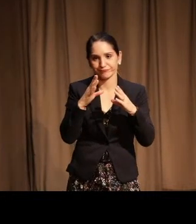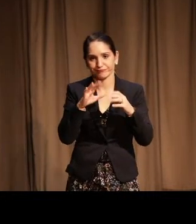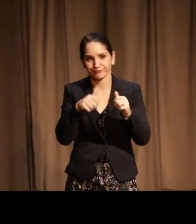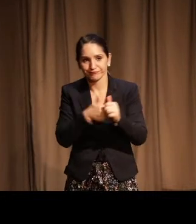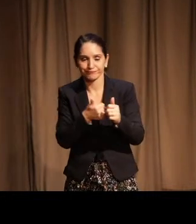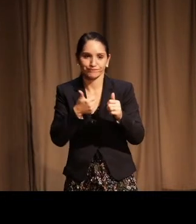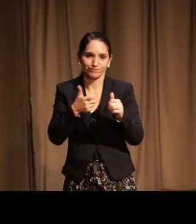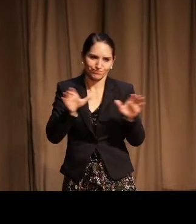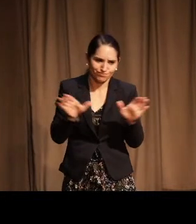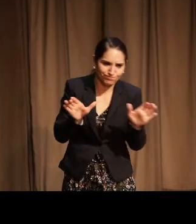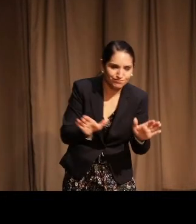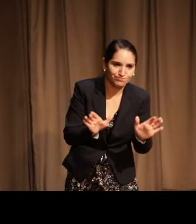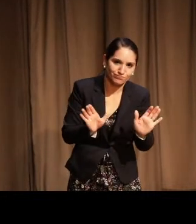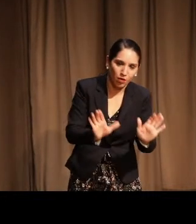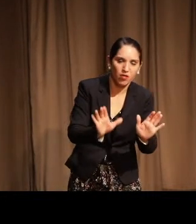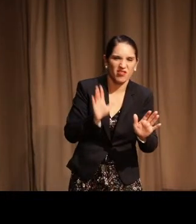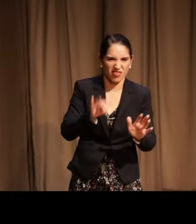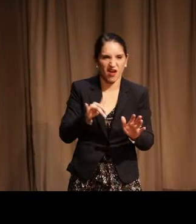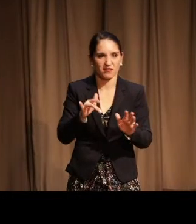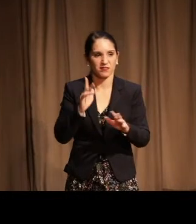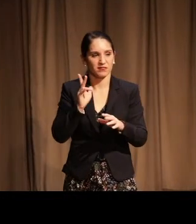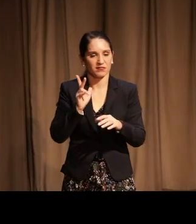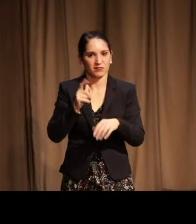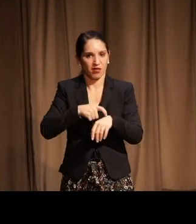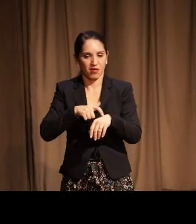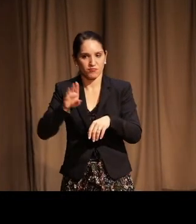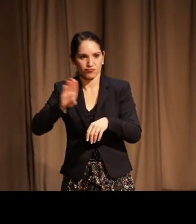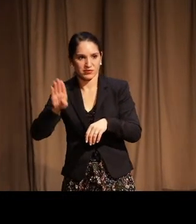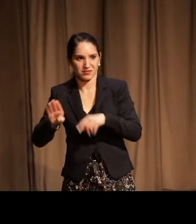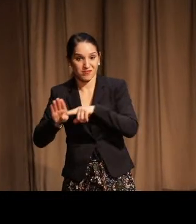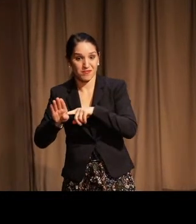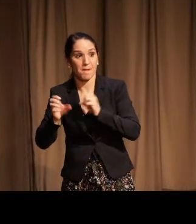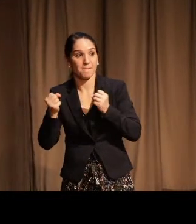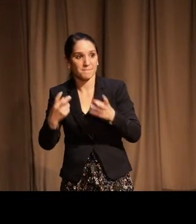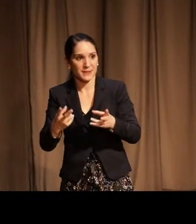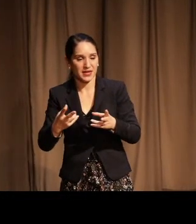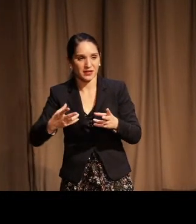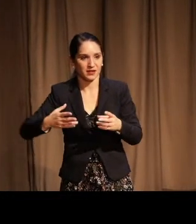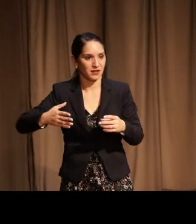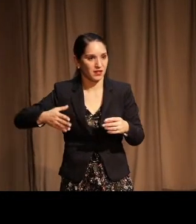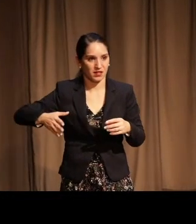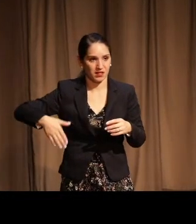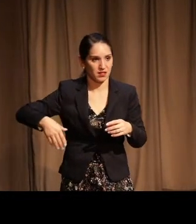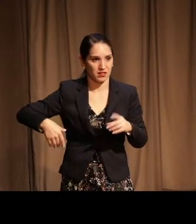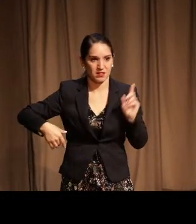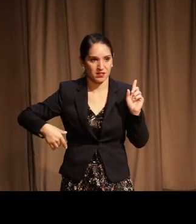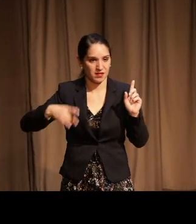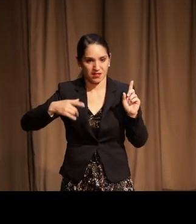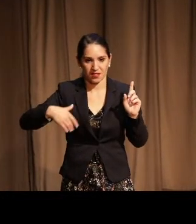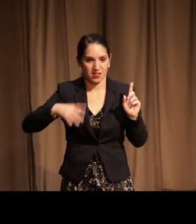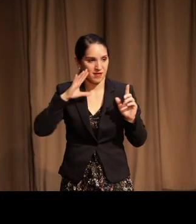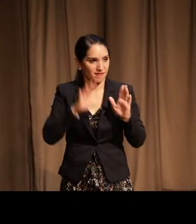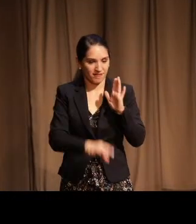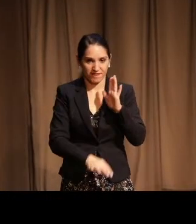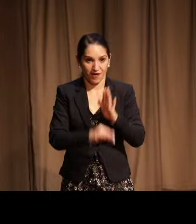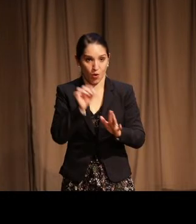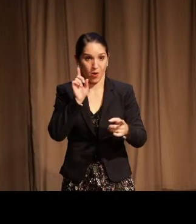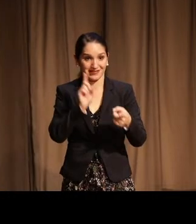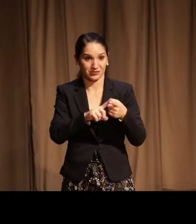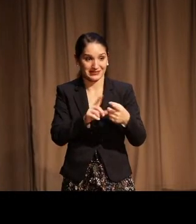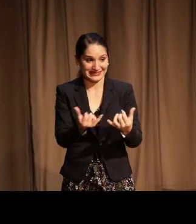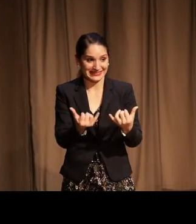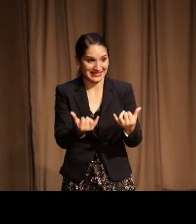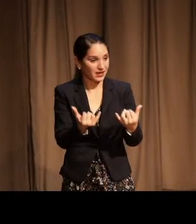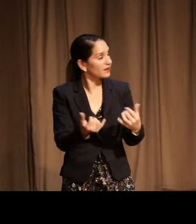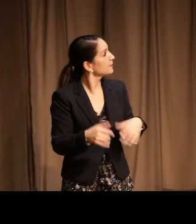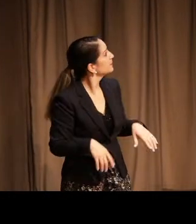and we'll still reap the damage because many of them haven't been found until today.